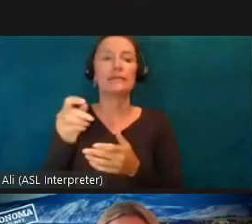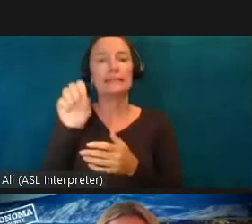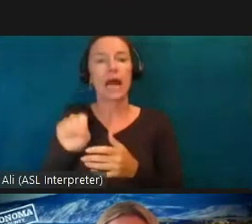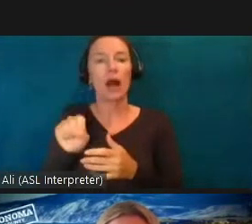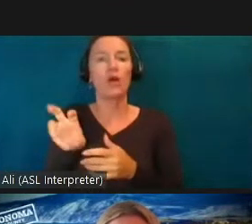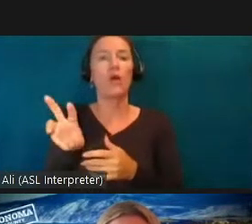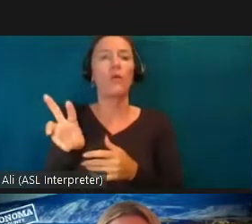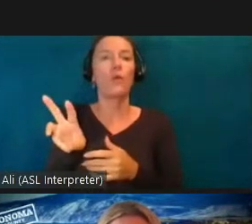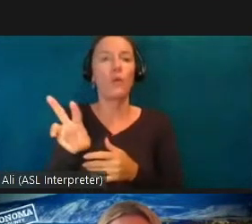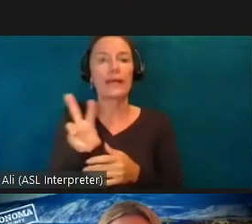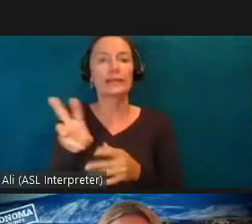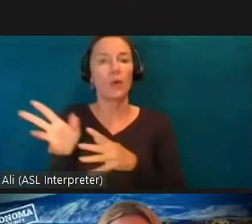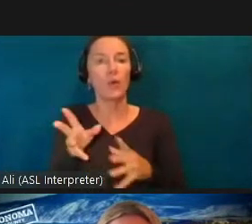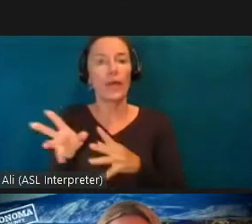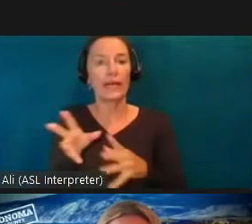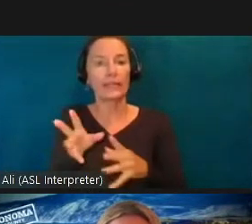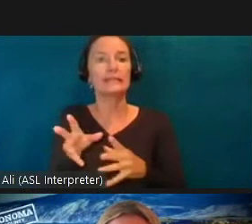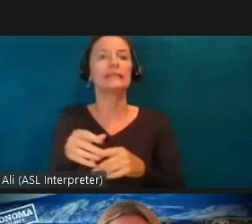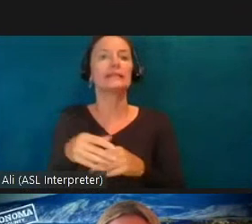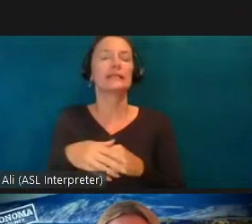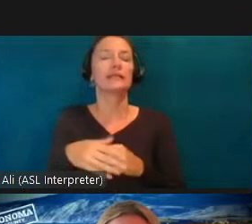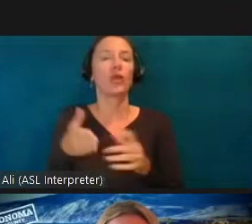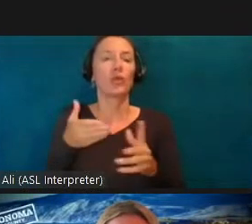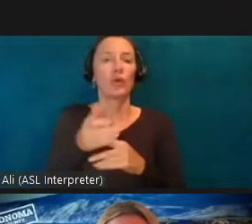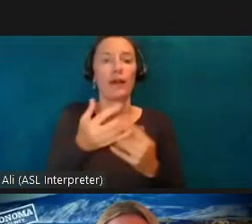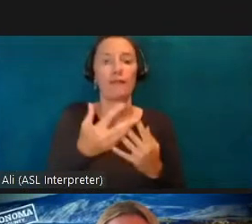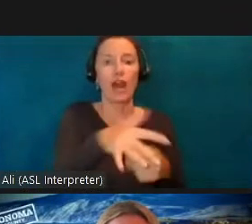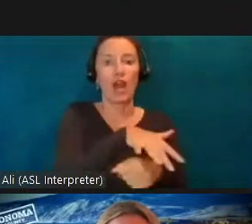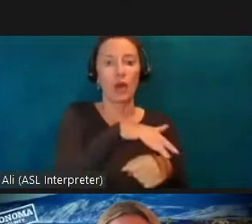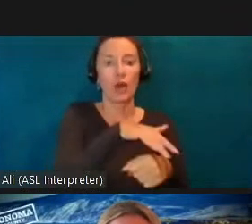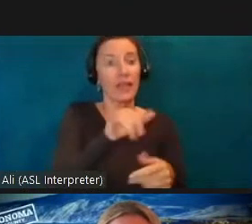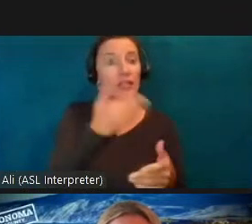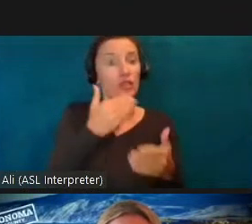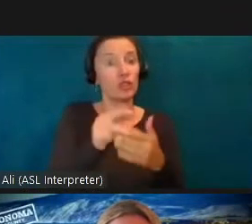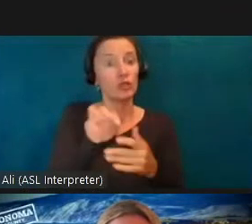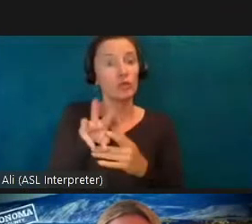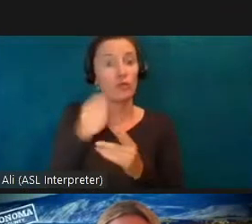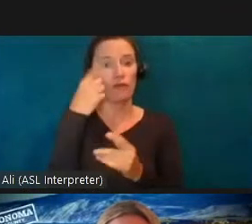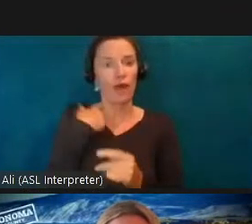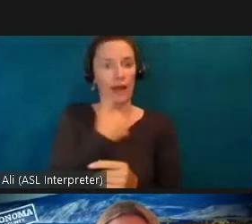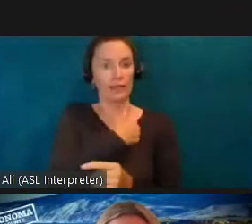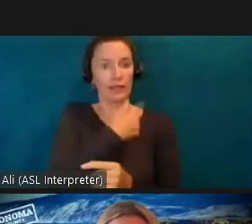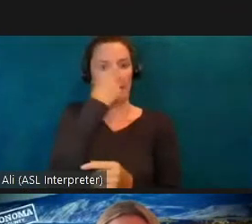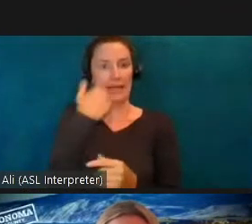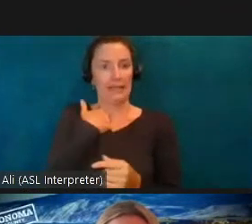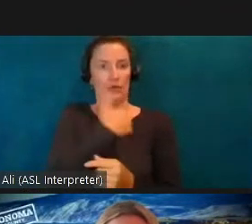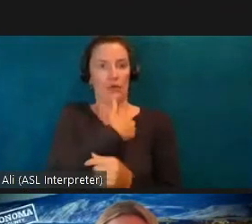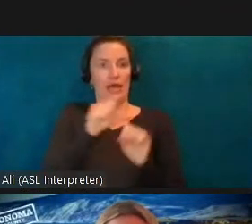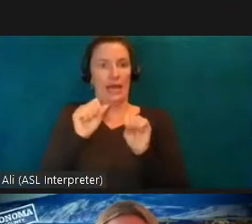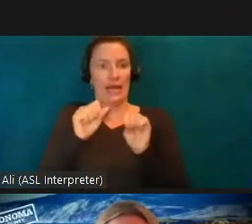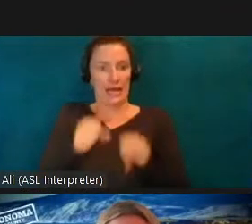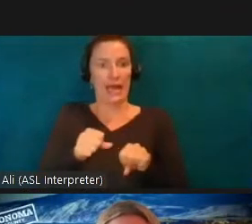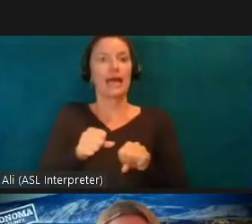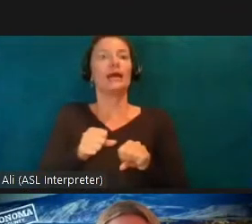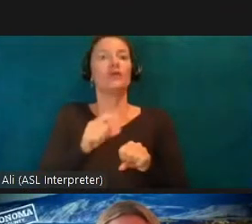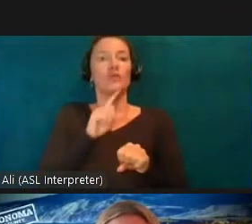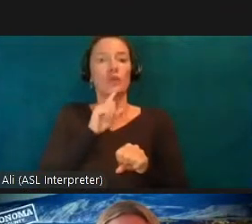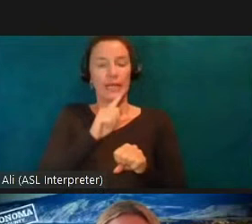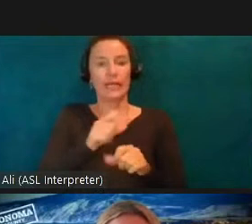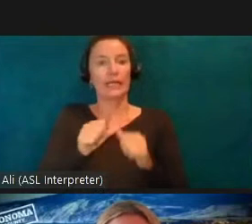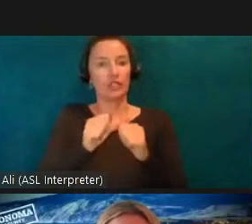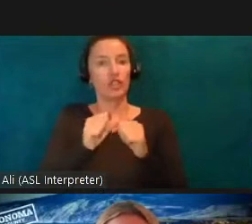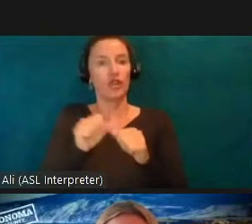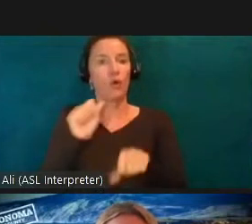fire area for the next couple of days. So that's good news for us, because that lets us build on the line that we've got and use